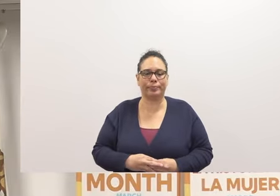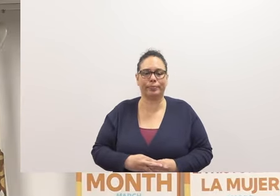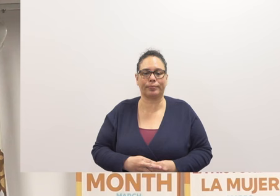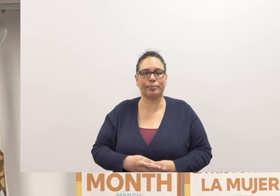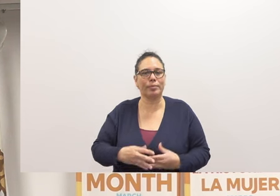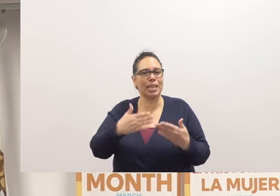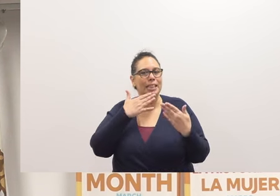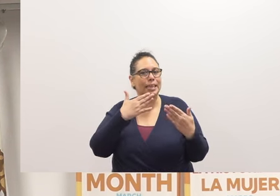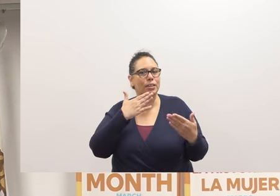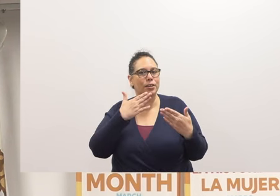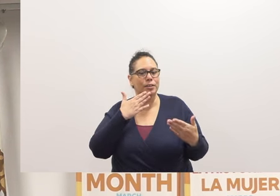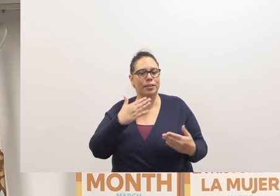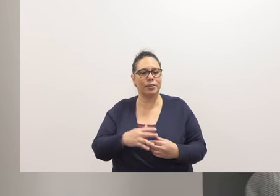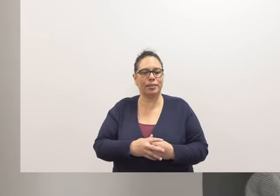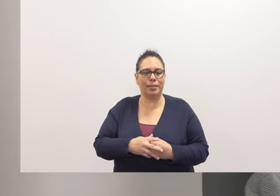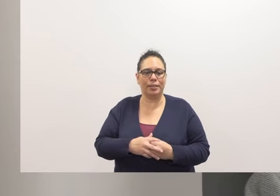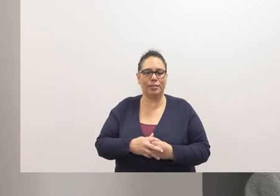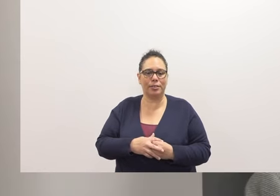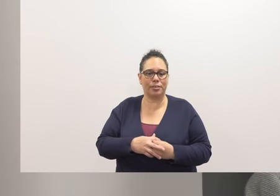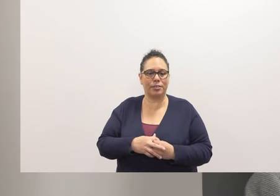Thank you.